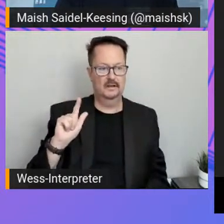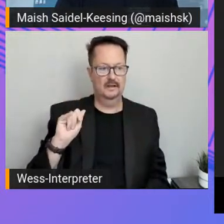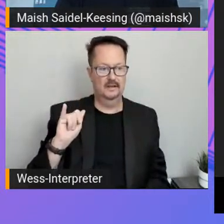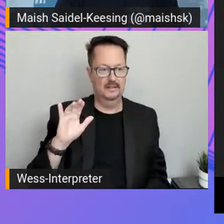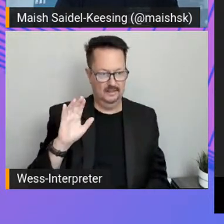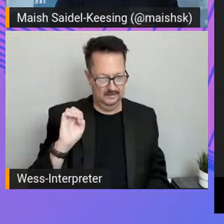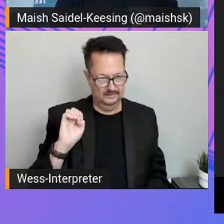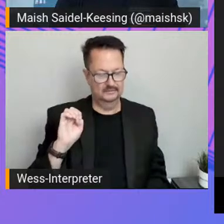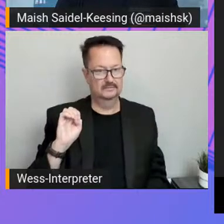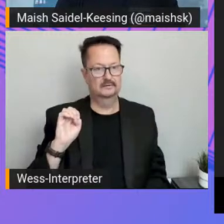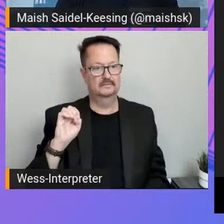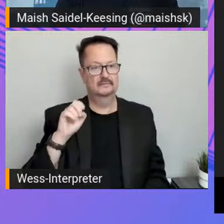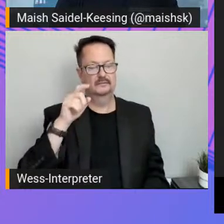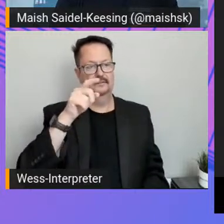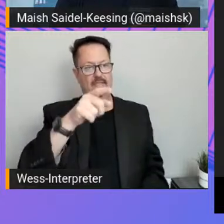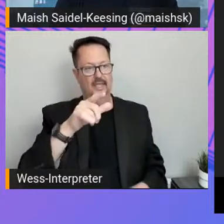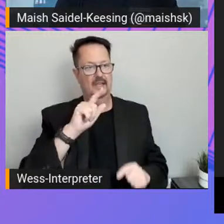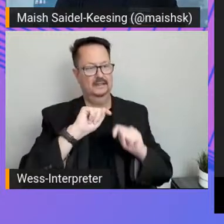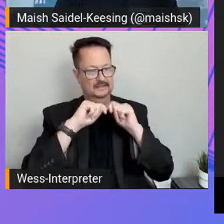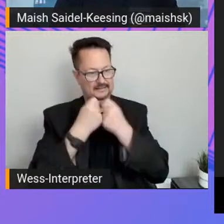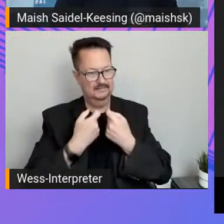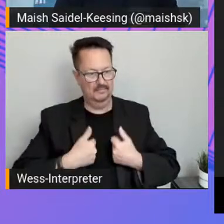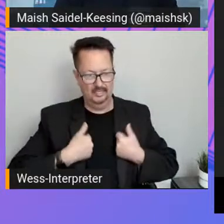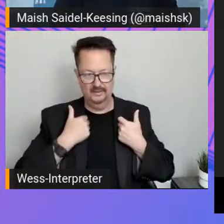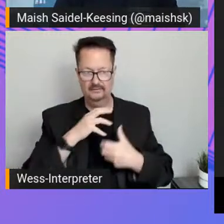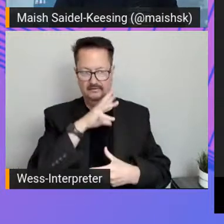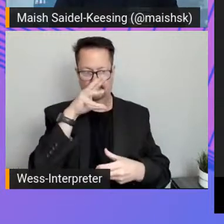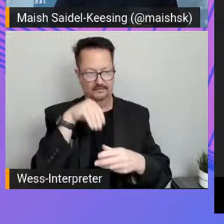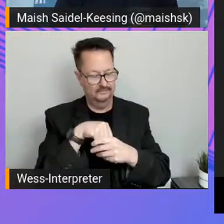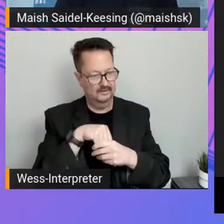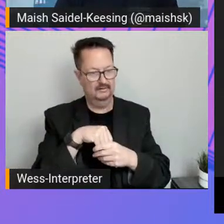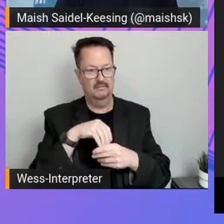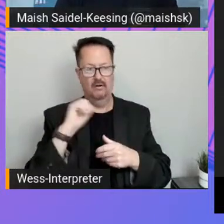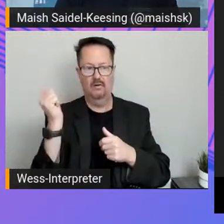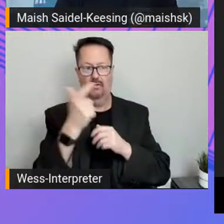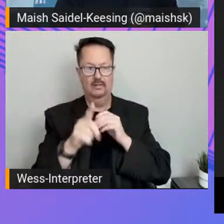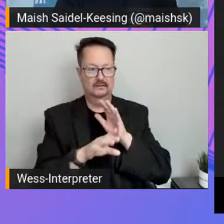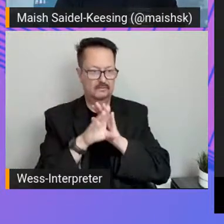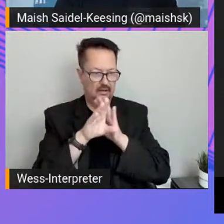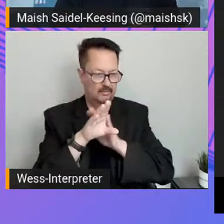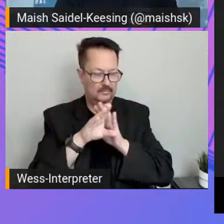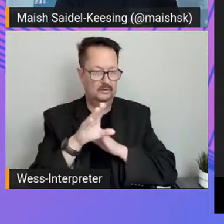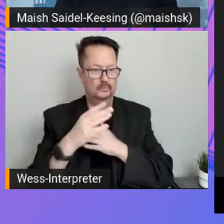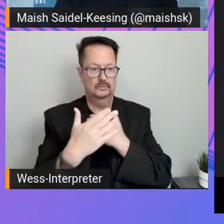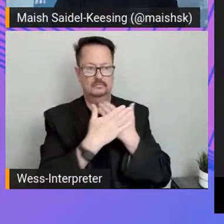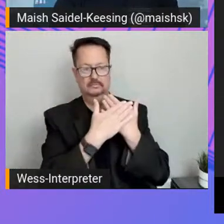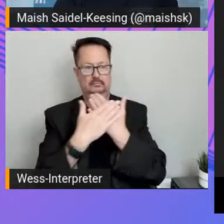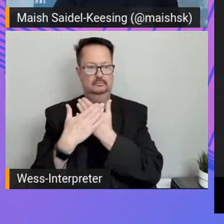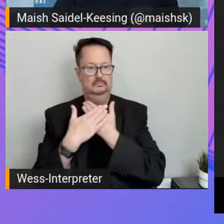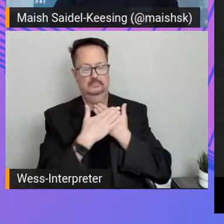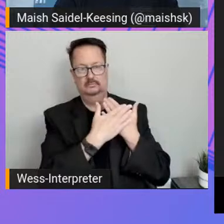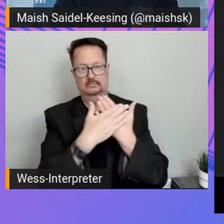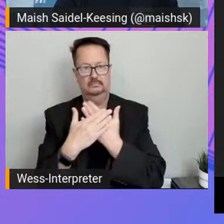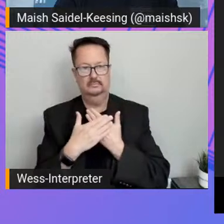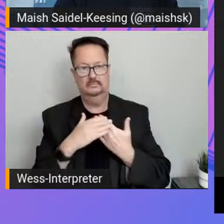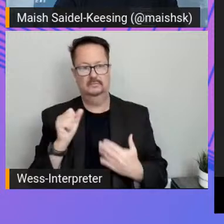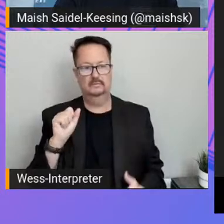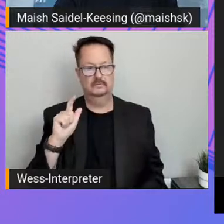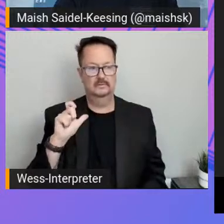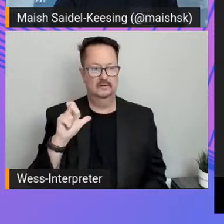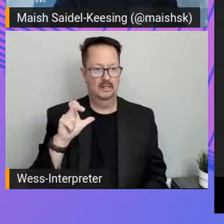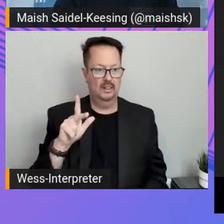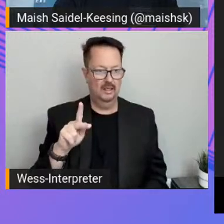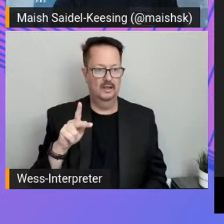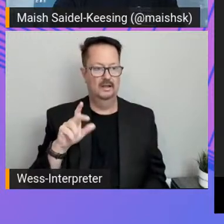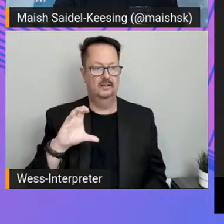that team lives in Slack. All of her developers would have notifications roll up to that Slack channel, and